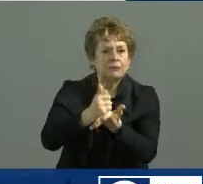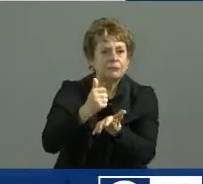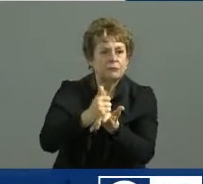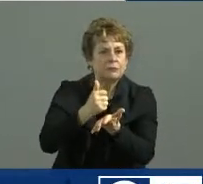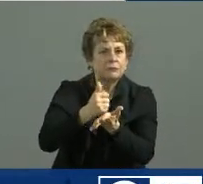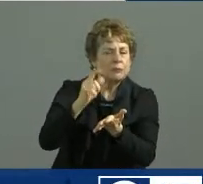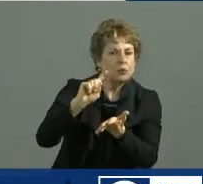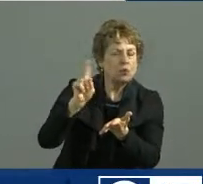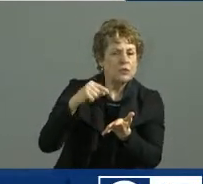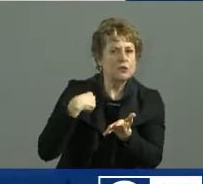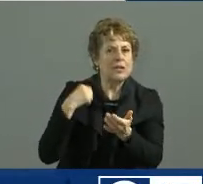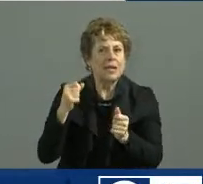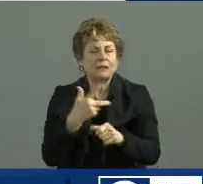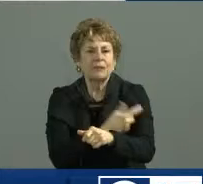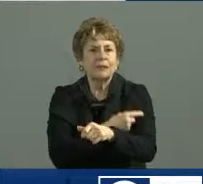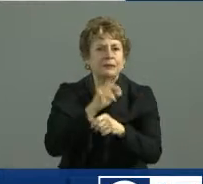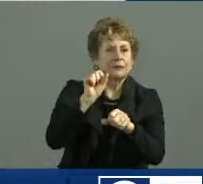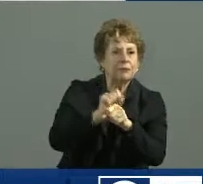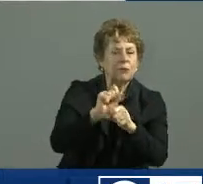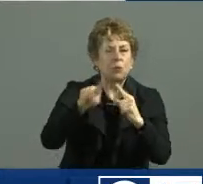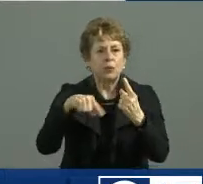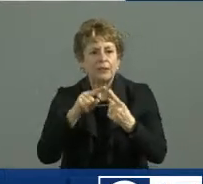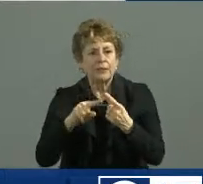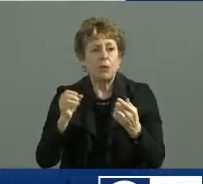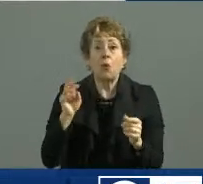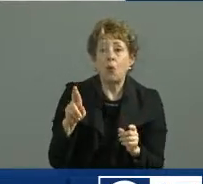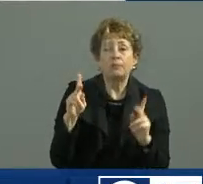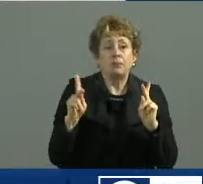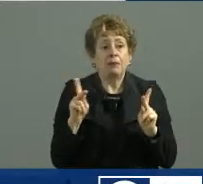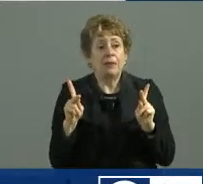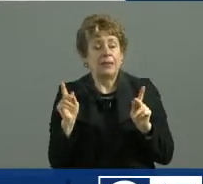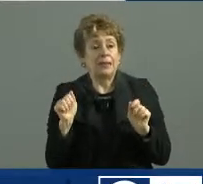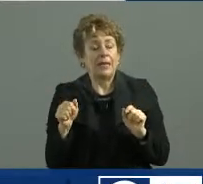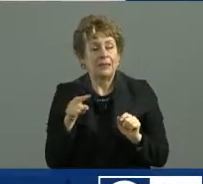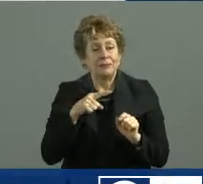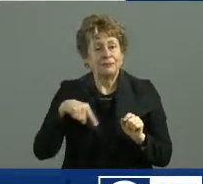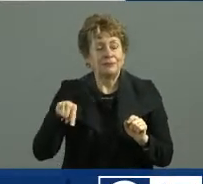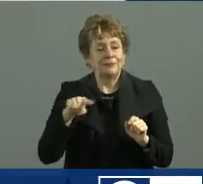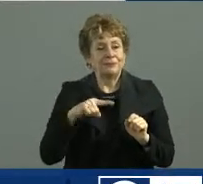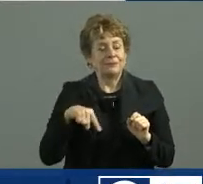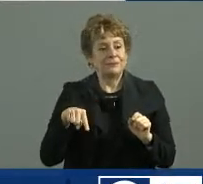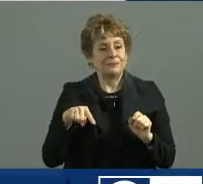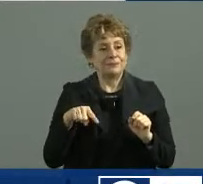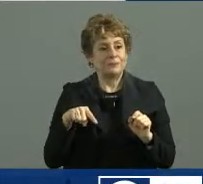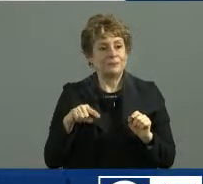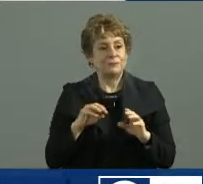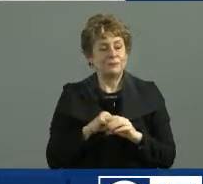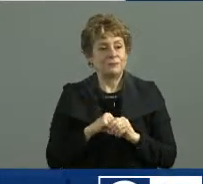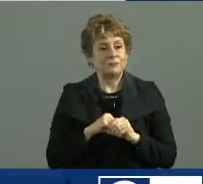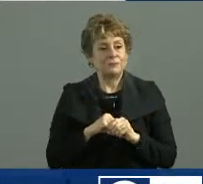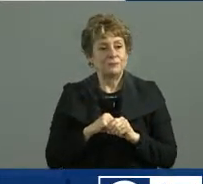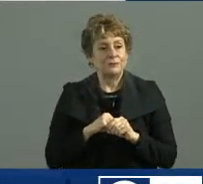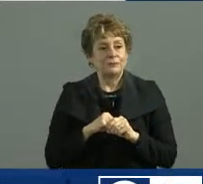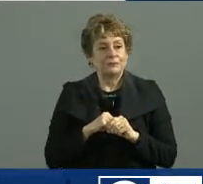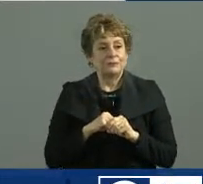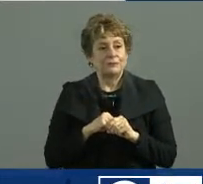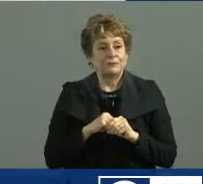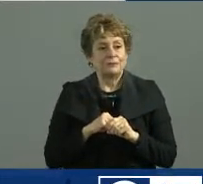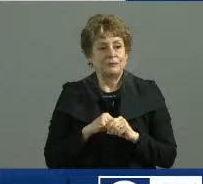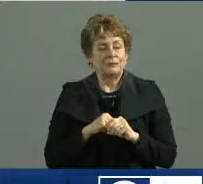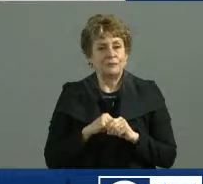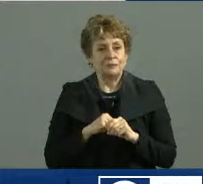sites statewide, or they'll be able to hand off to other sites that aren't using our registration